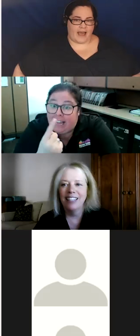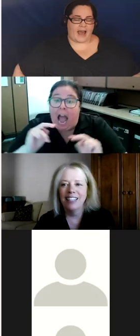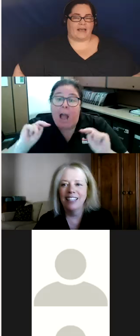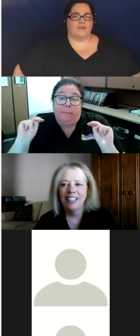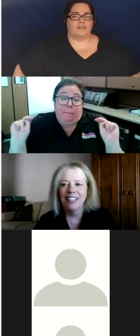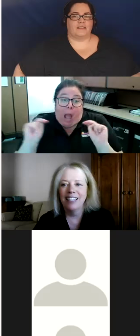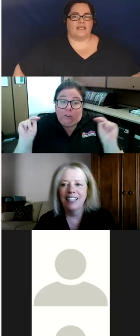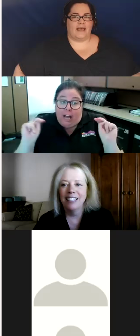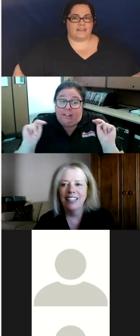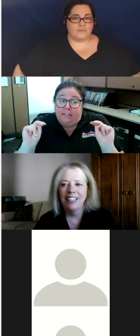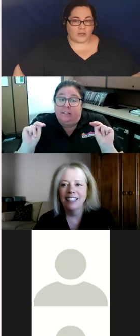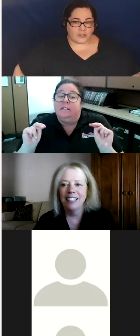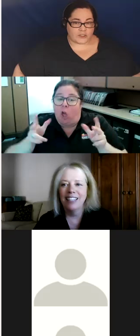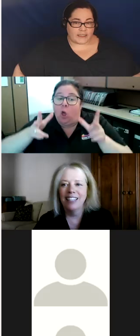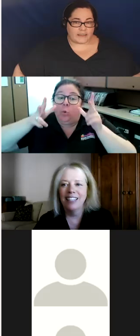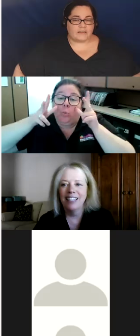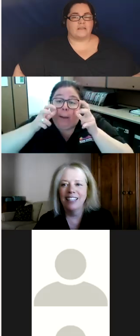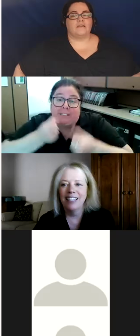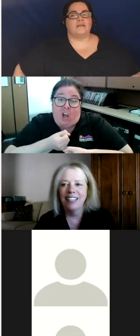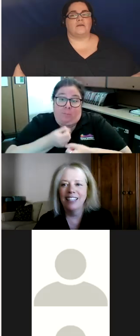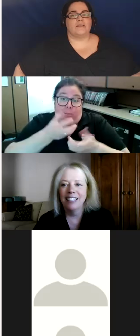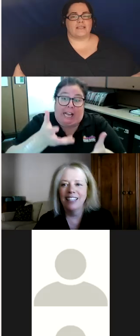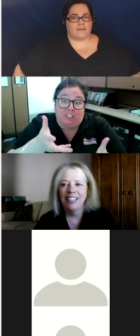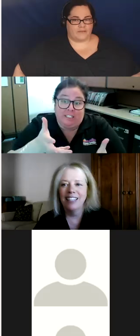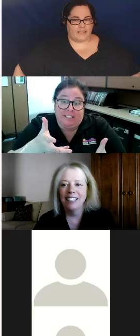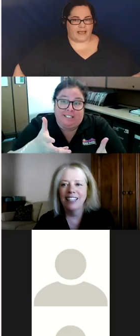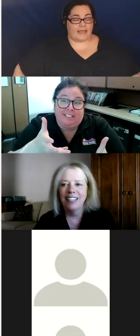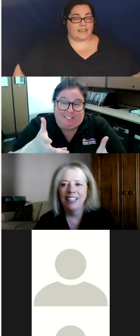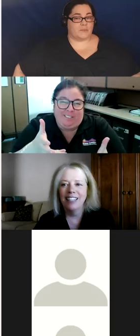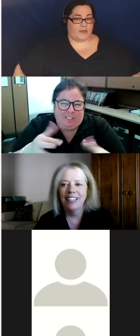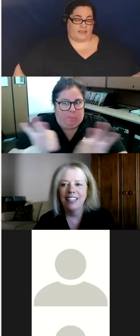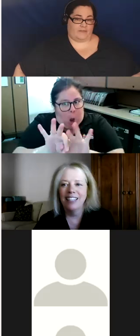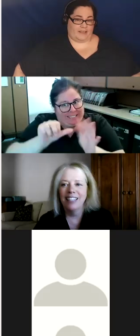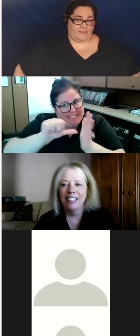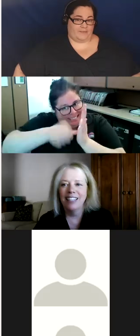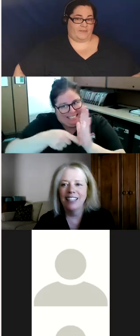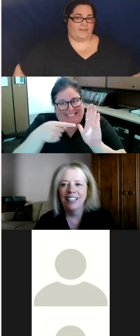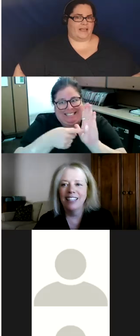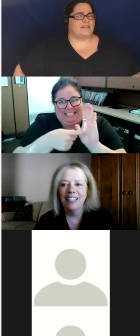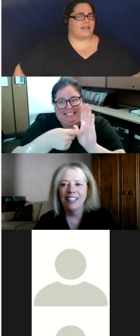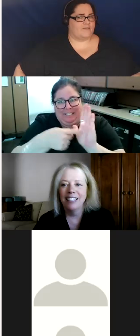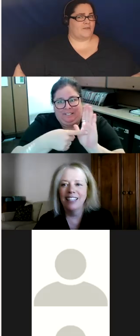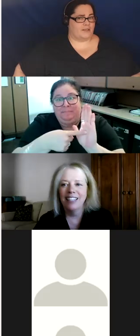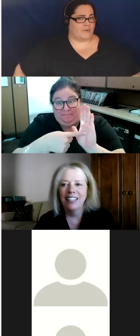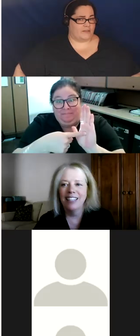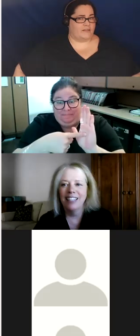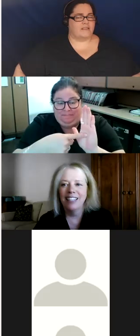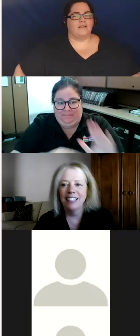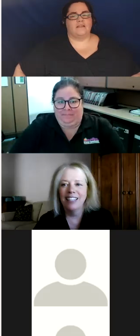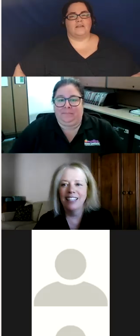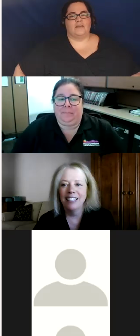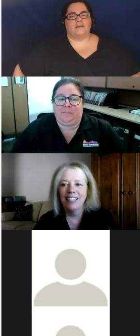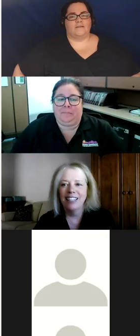effectively, accurately, and impartially, receptively and expressively. That's very